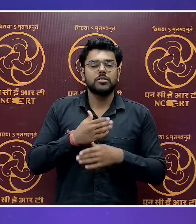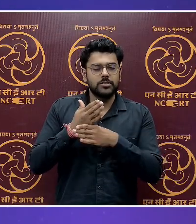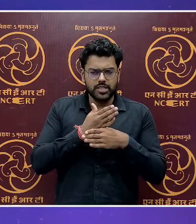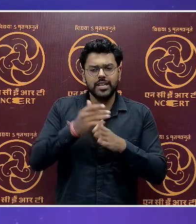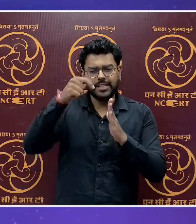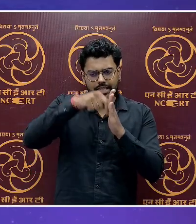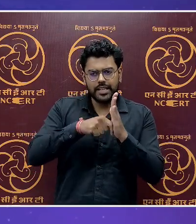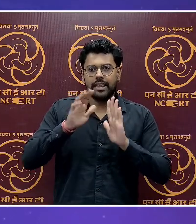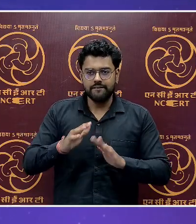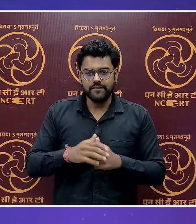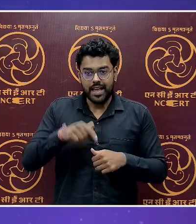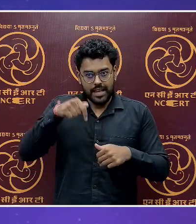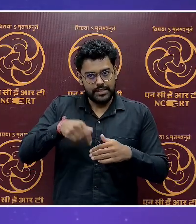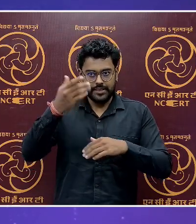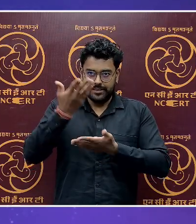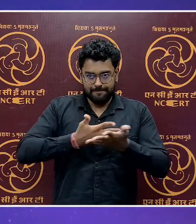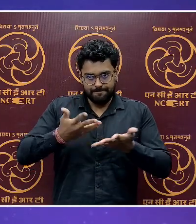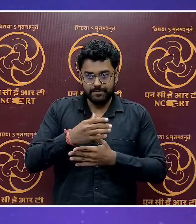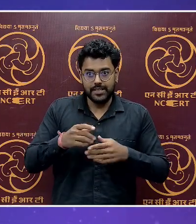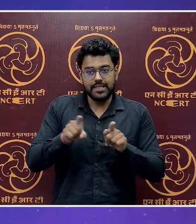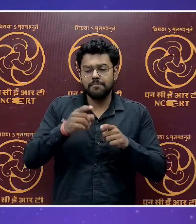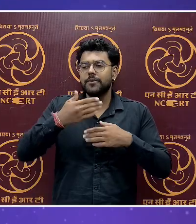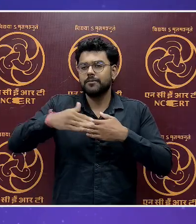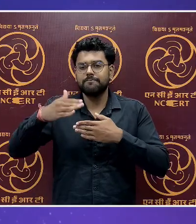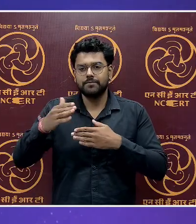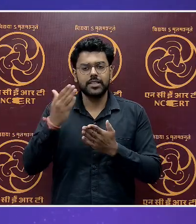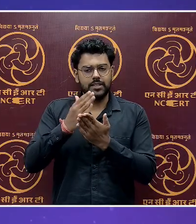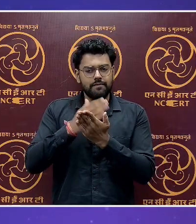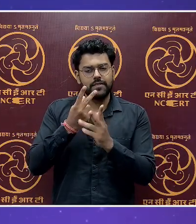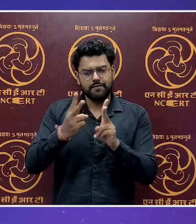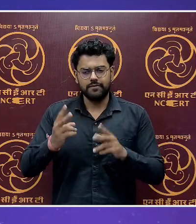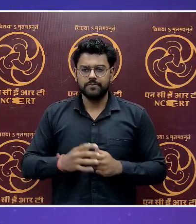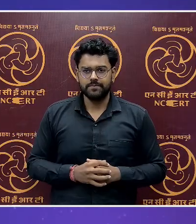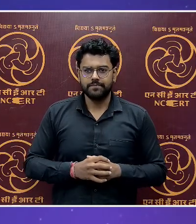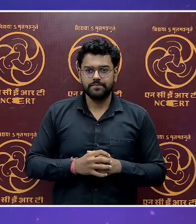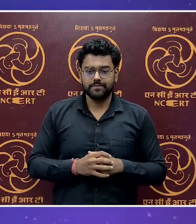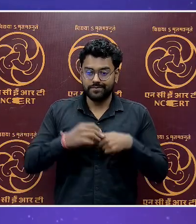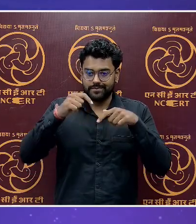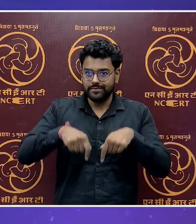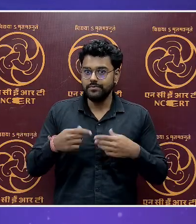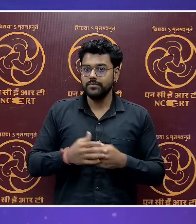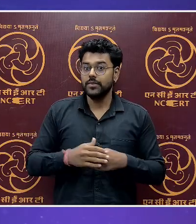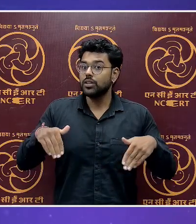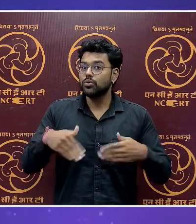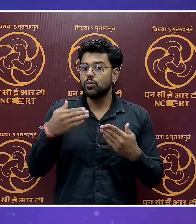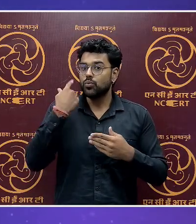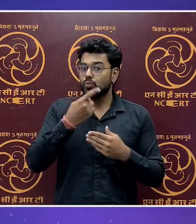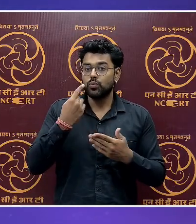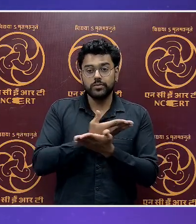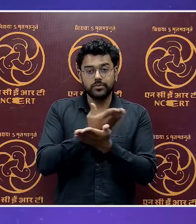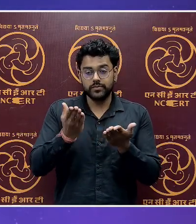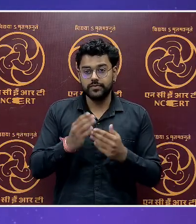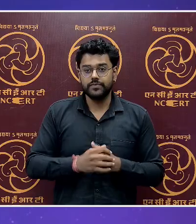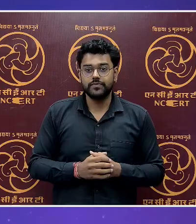in detail in today's session and in the forthcoming sessions. So now it's time for me to introduce you all to